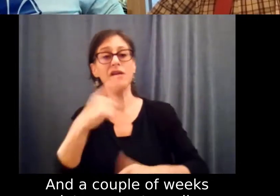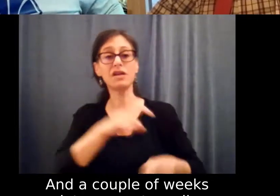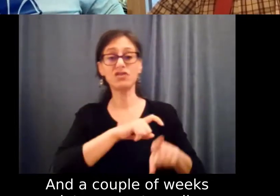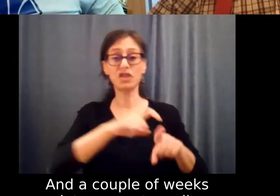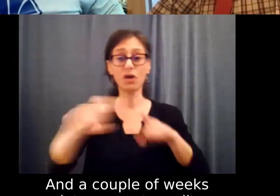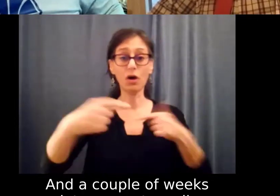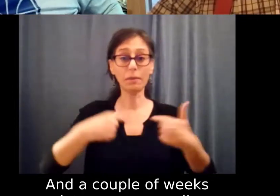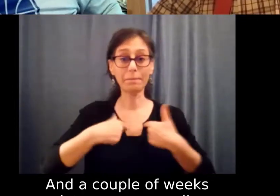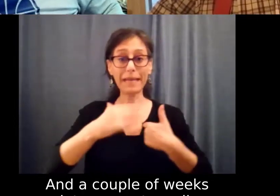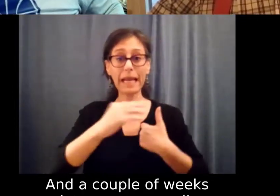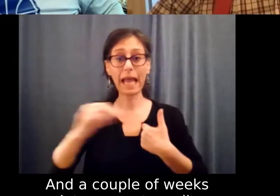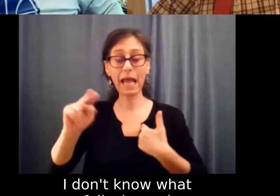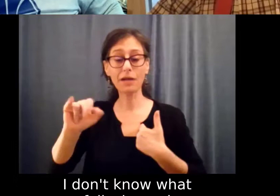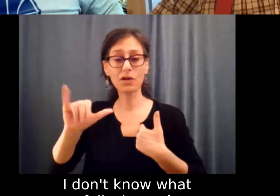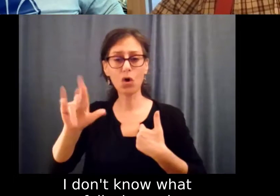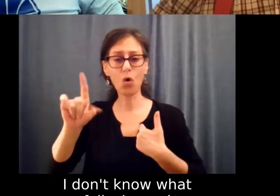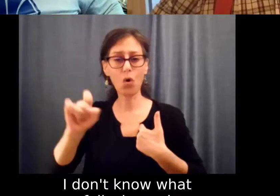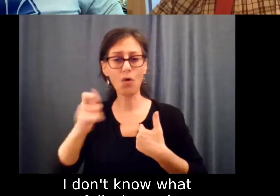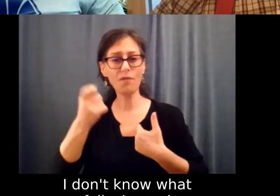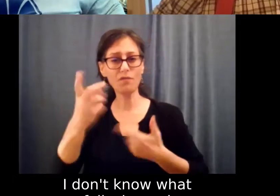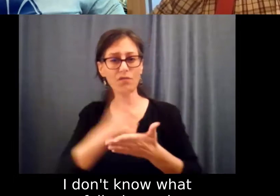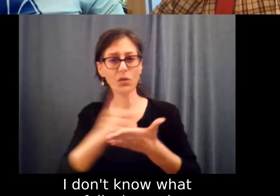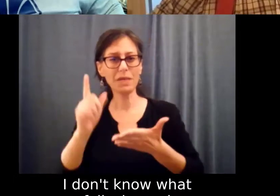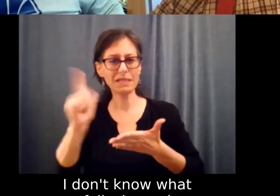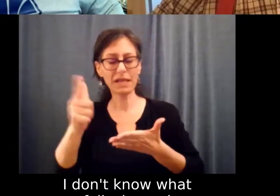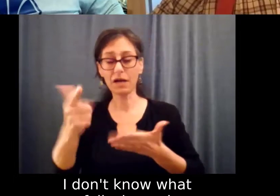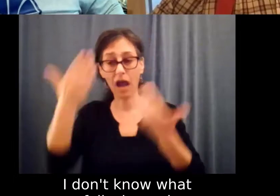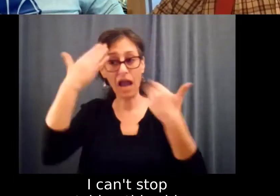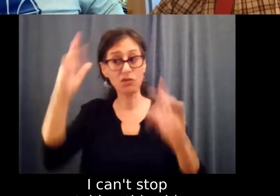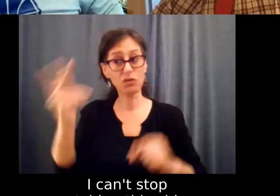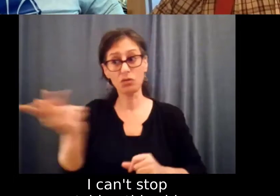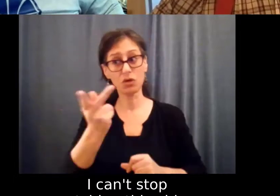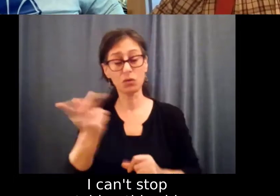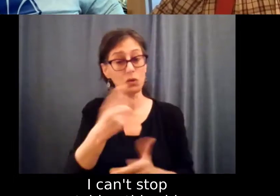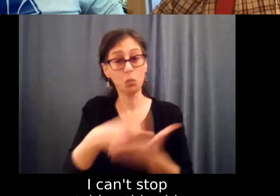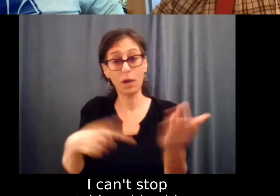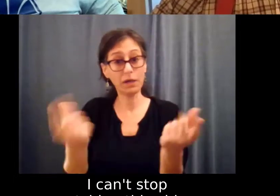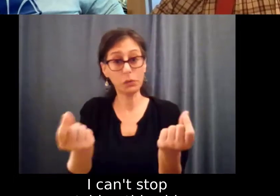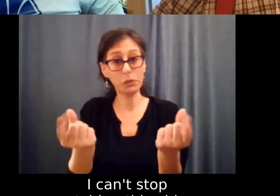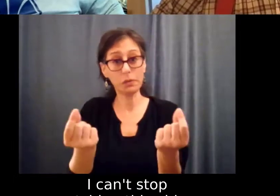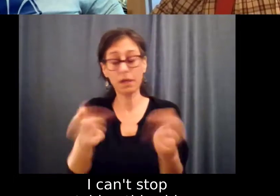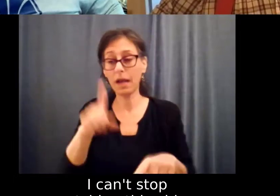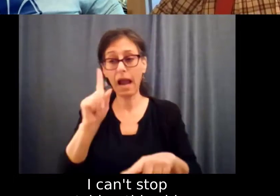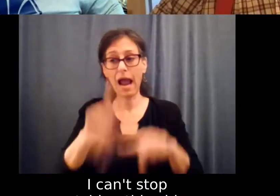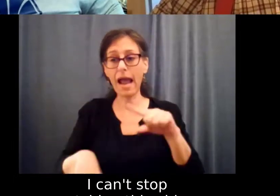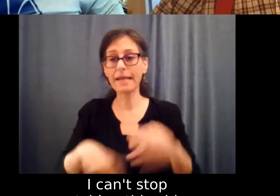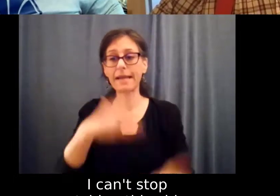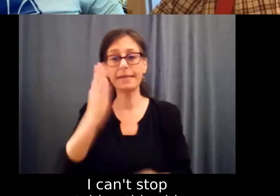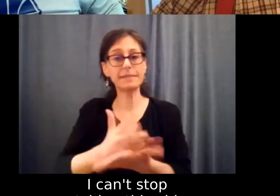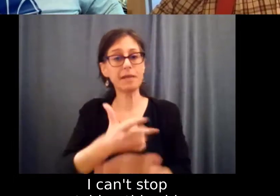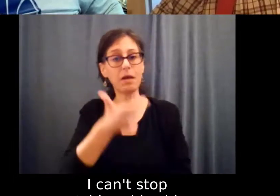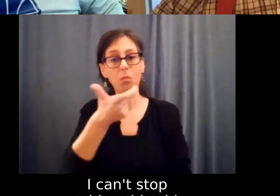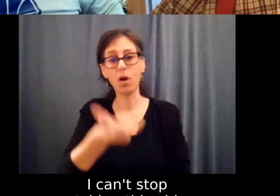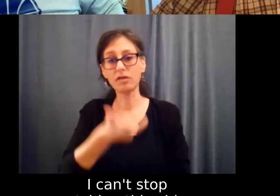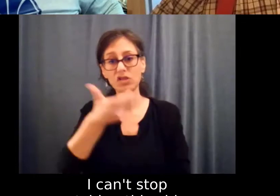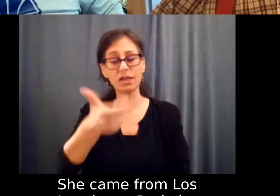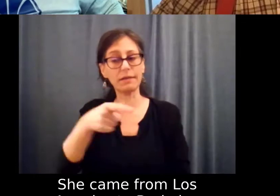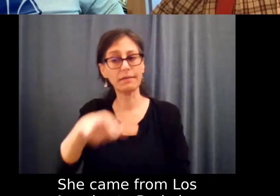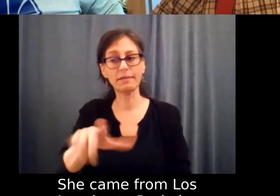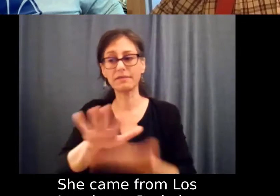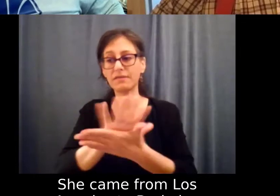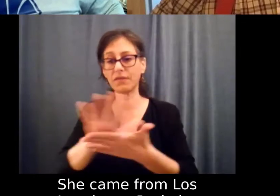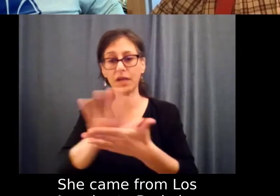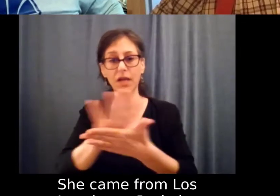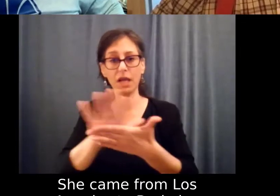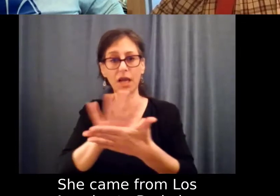the editing room a couple of weeks later and said, I don't know what you folks have done. I can't stop watching this video. And so she